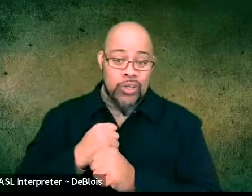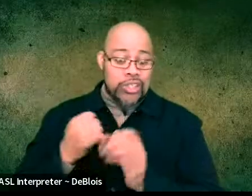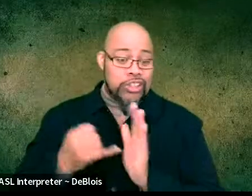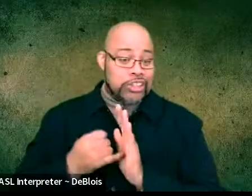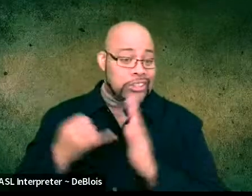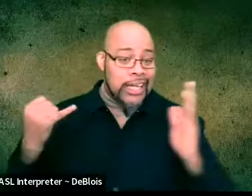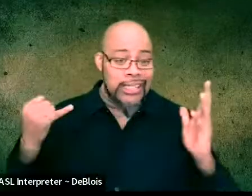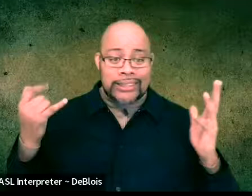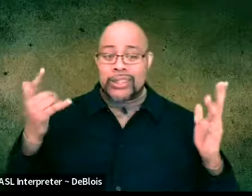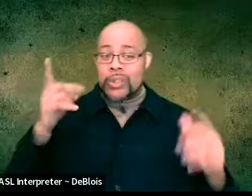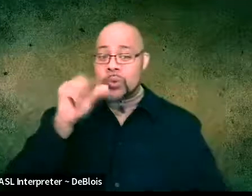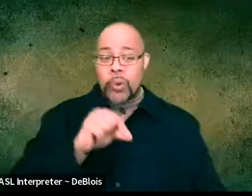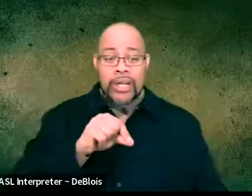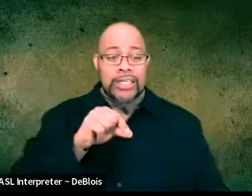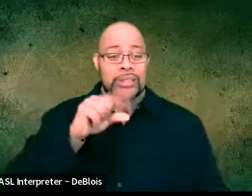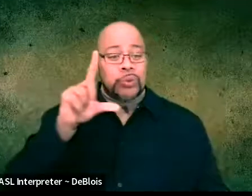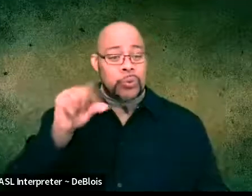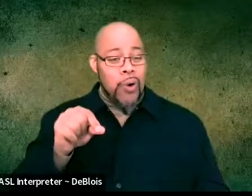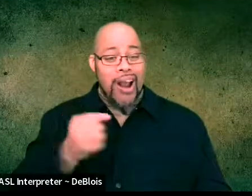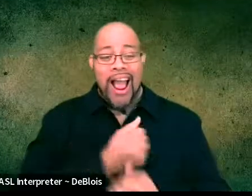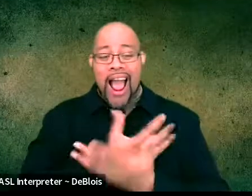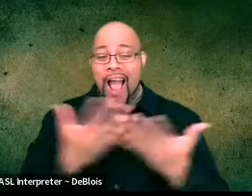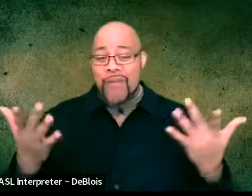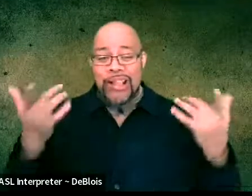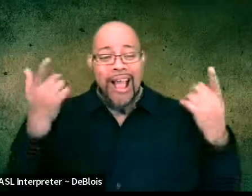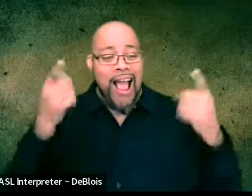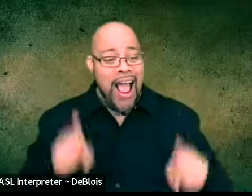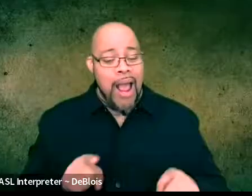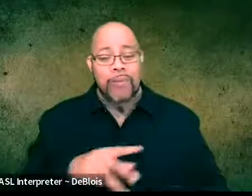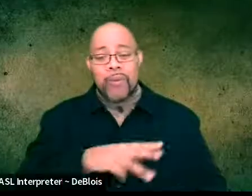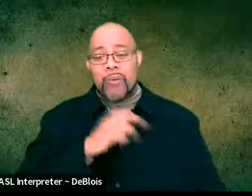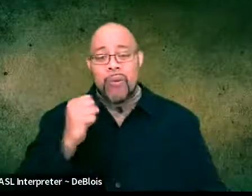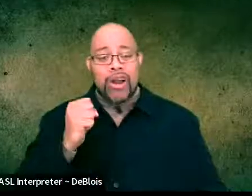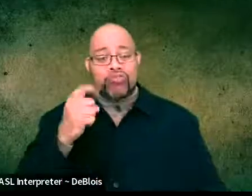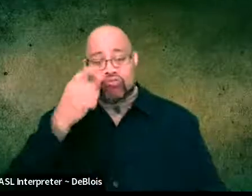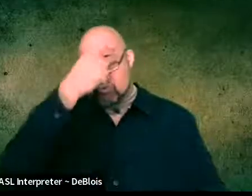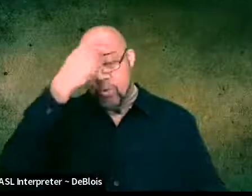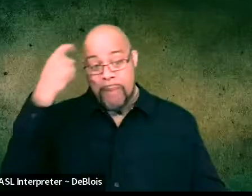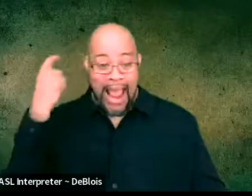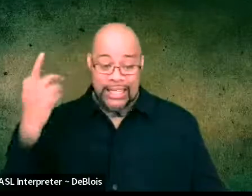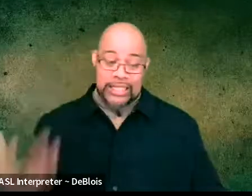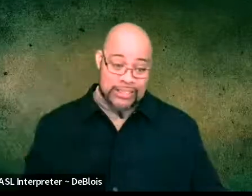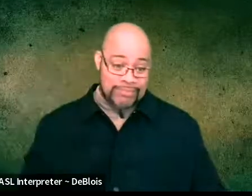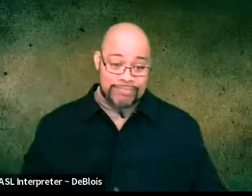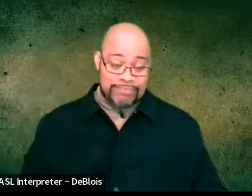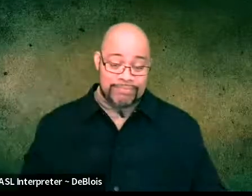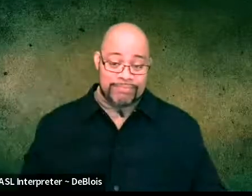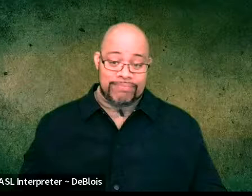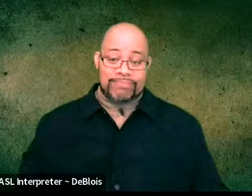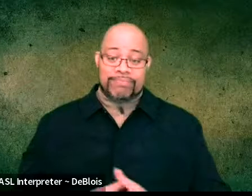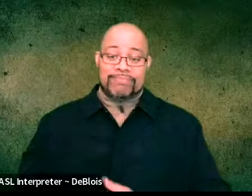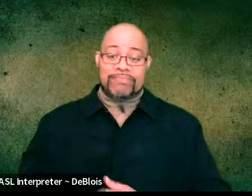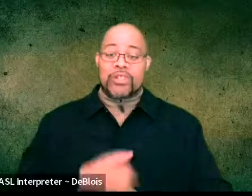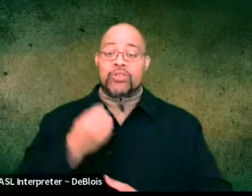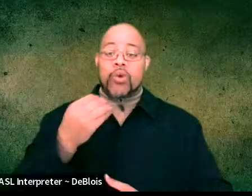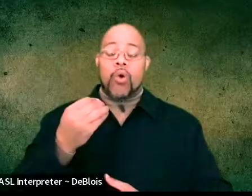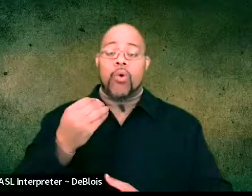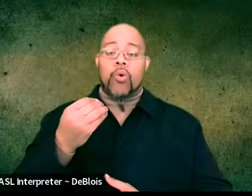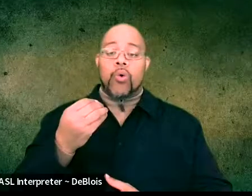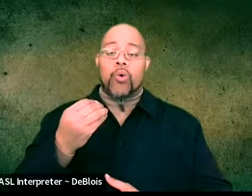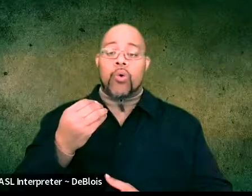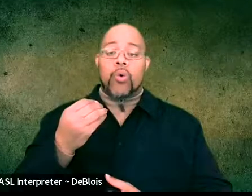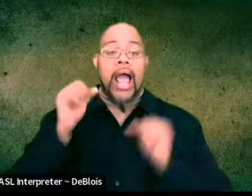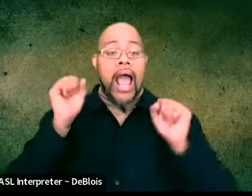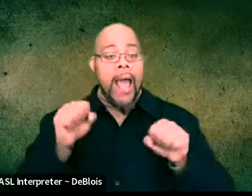just 2020 and everything that occurred was traumatic. It was traumatizing. And so to